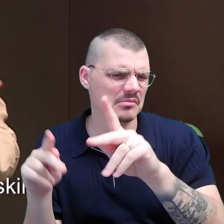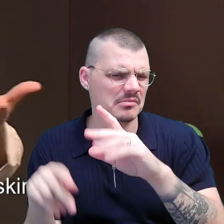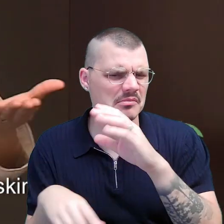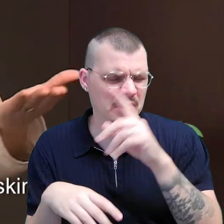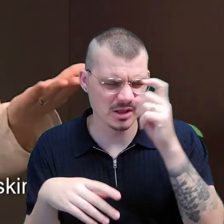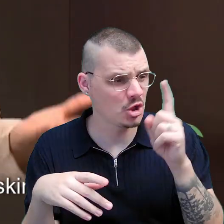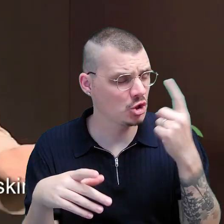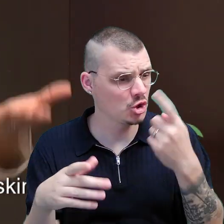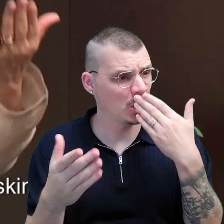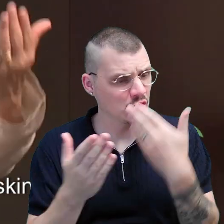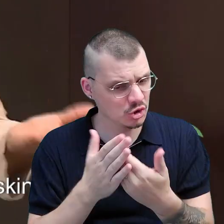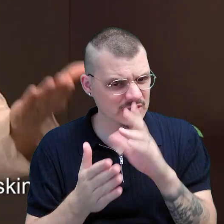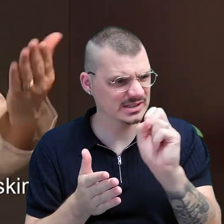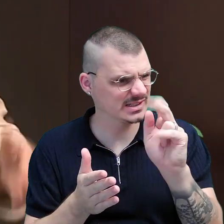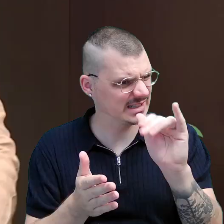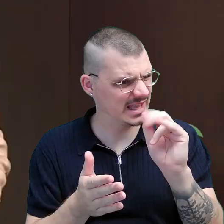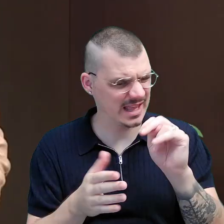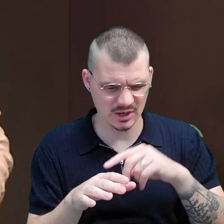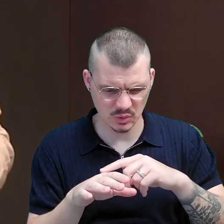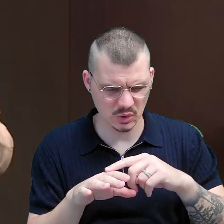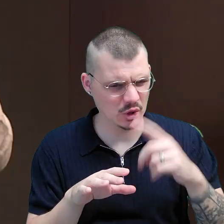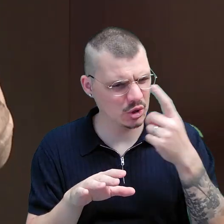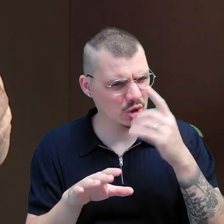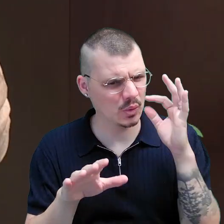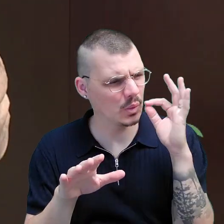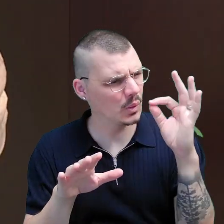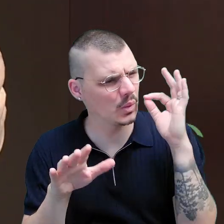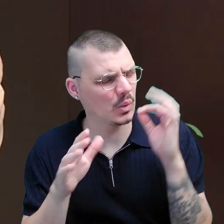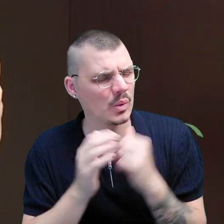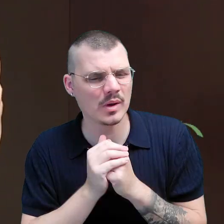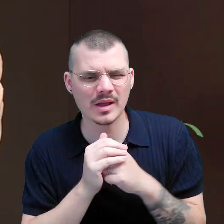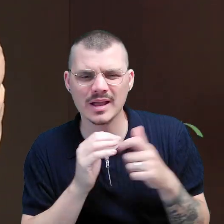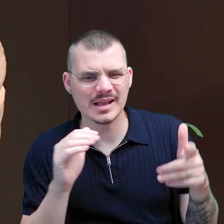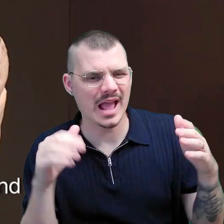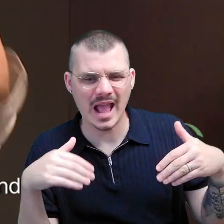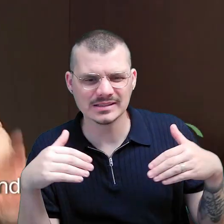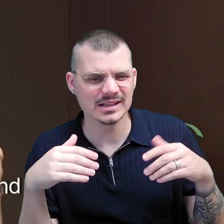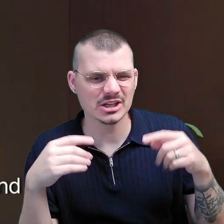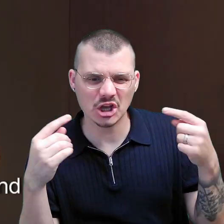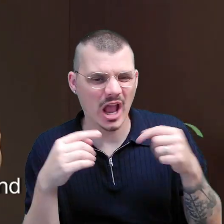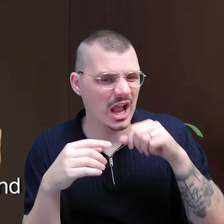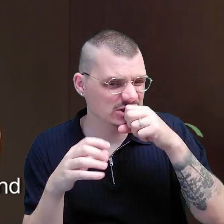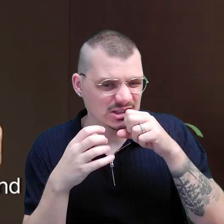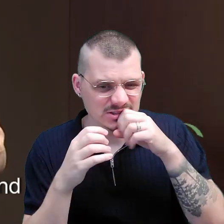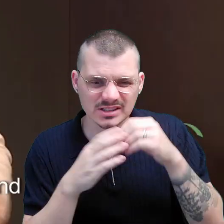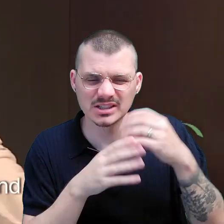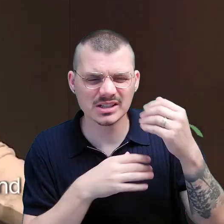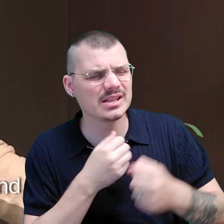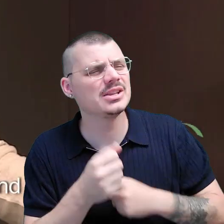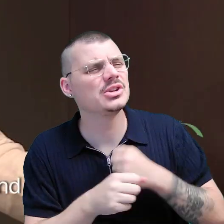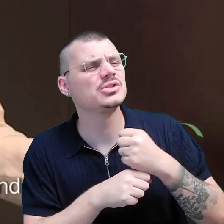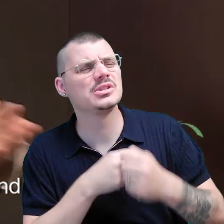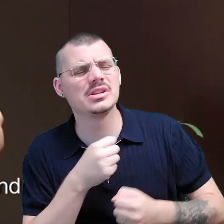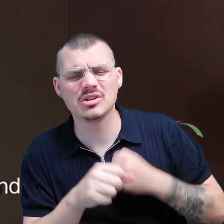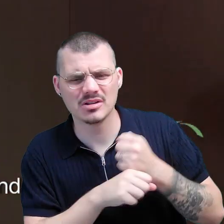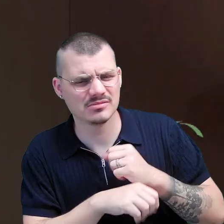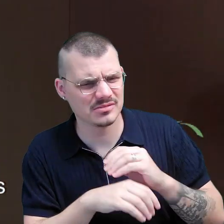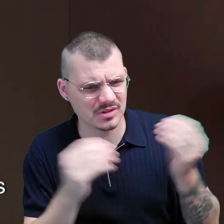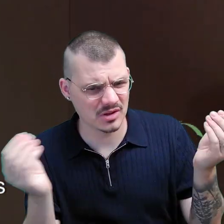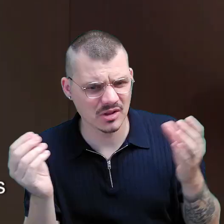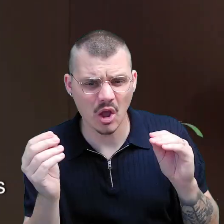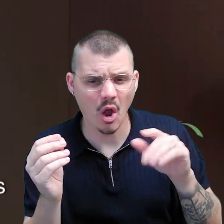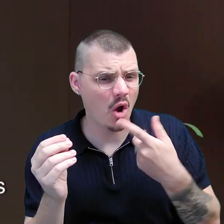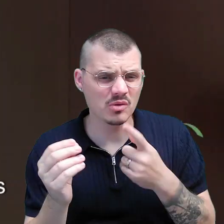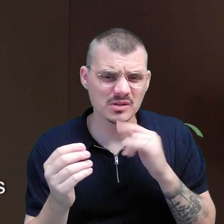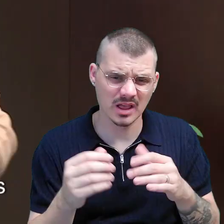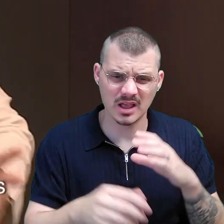Because, look at how good the skin on his hands is. He hasn't injured his hands in years and years, and all